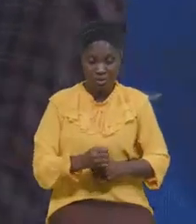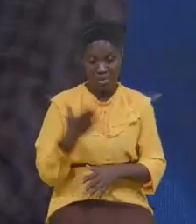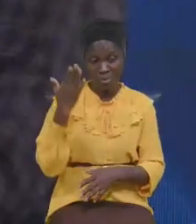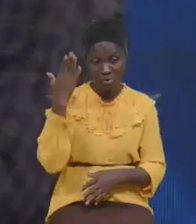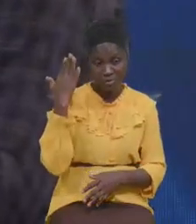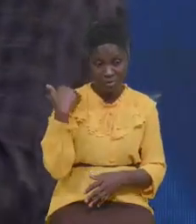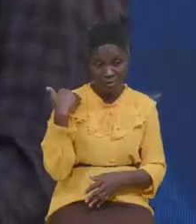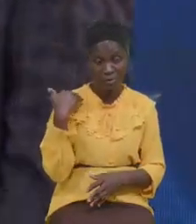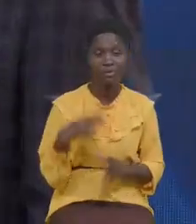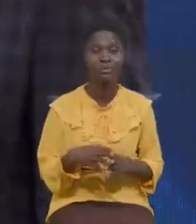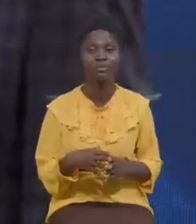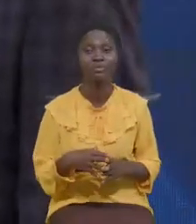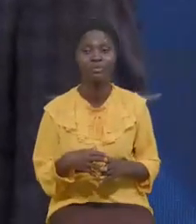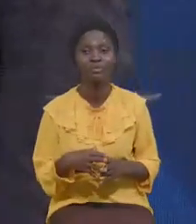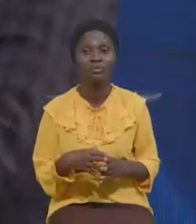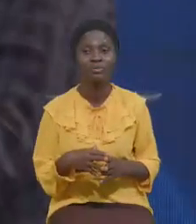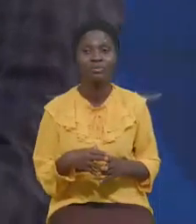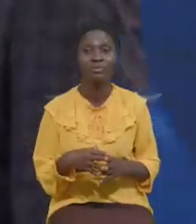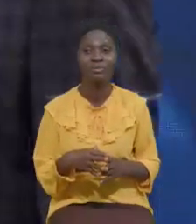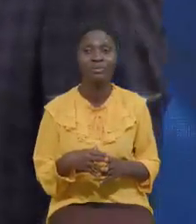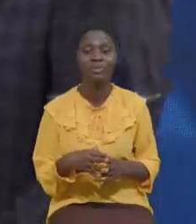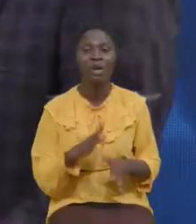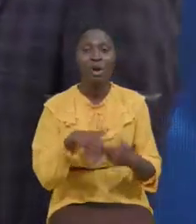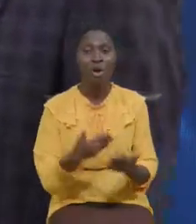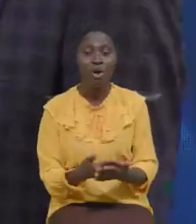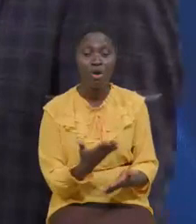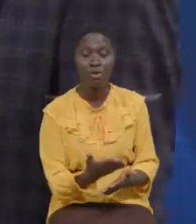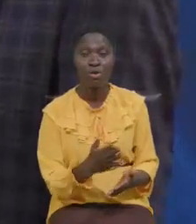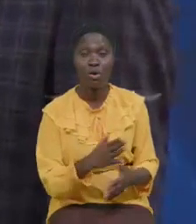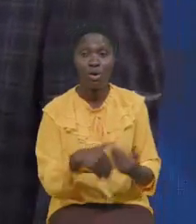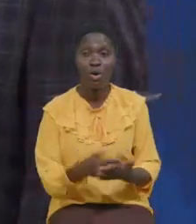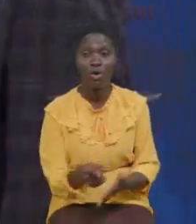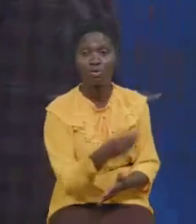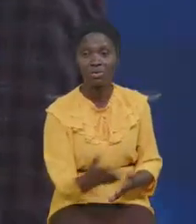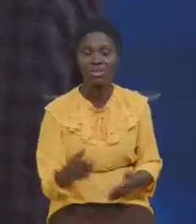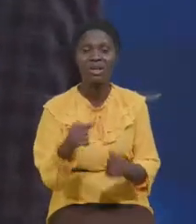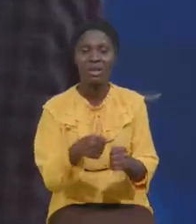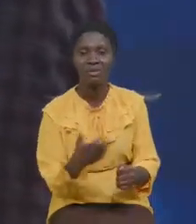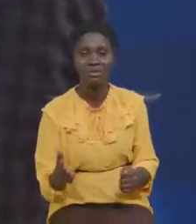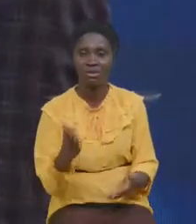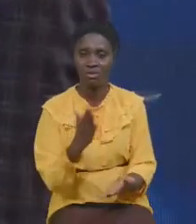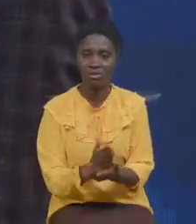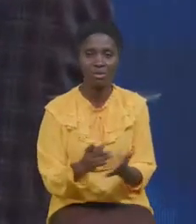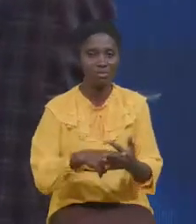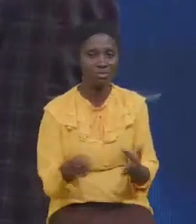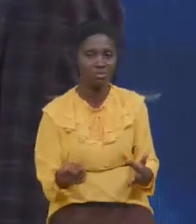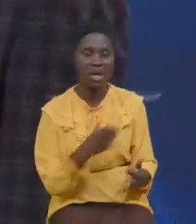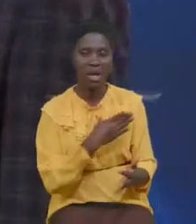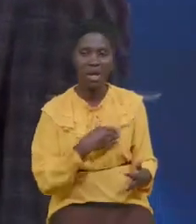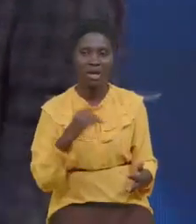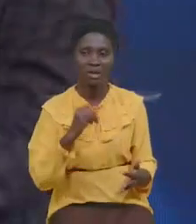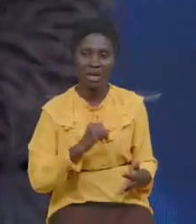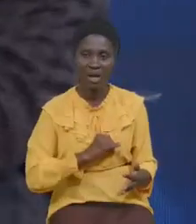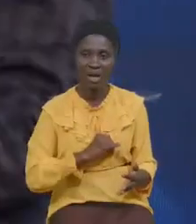before, the early morning blue, and all those things, everything vanished away, and I cannot exchange